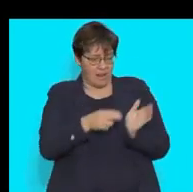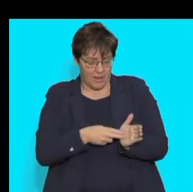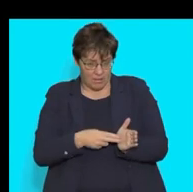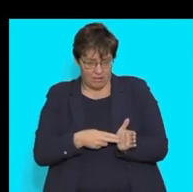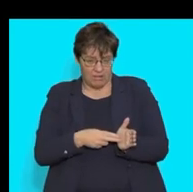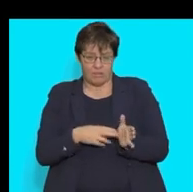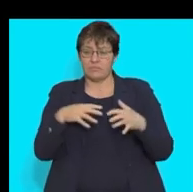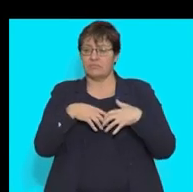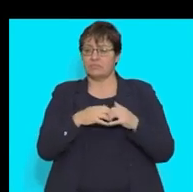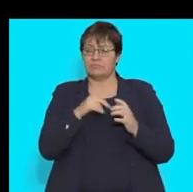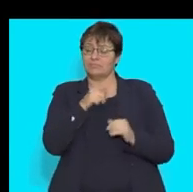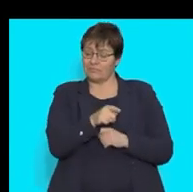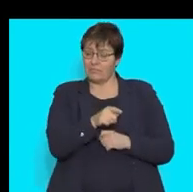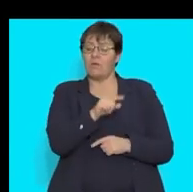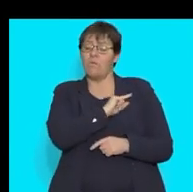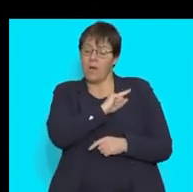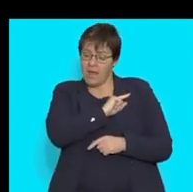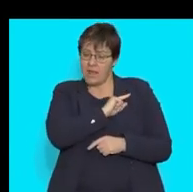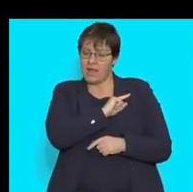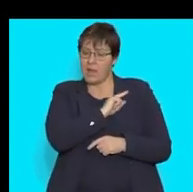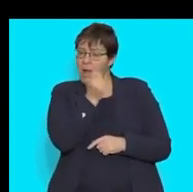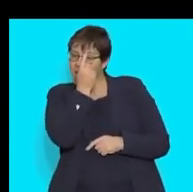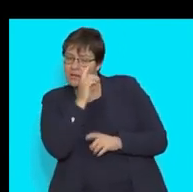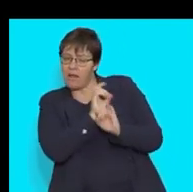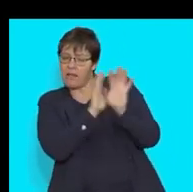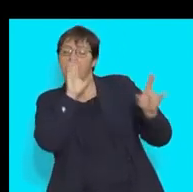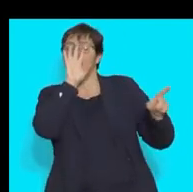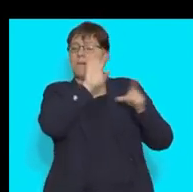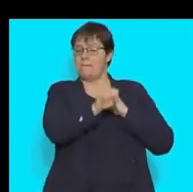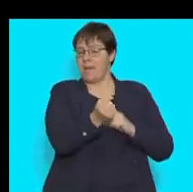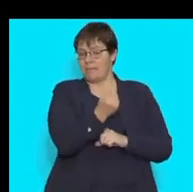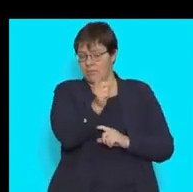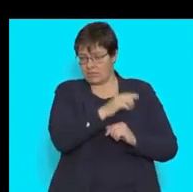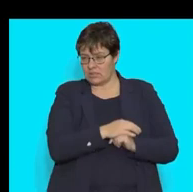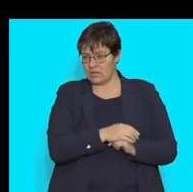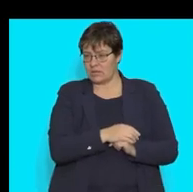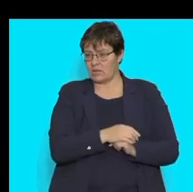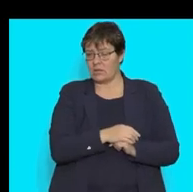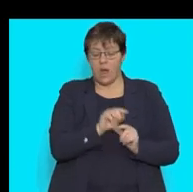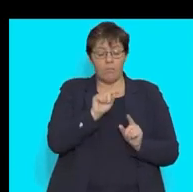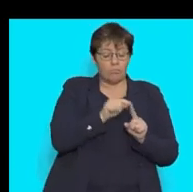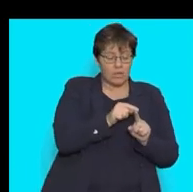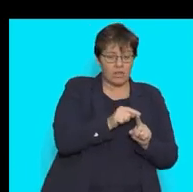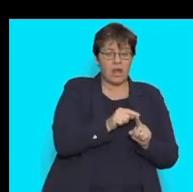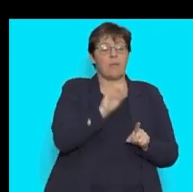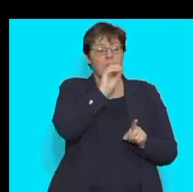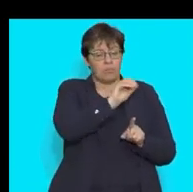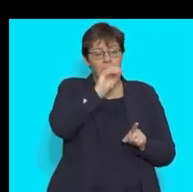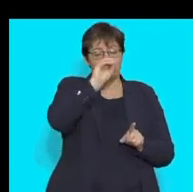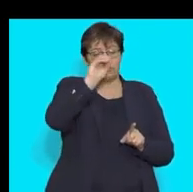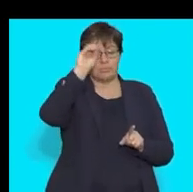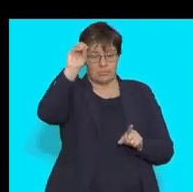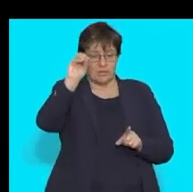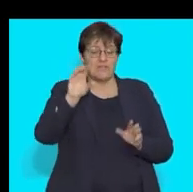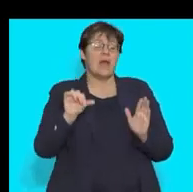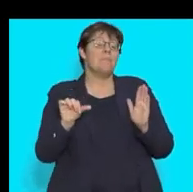you're sketching a graph, because this can help us understand what's happening. And you only add in a point when you're sketching if it is